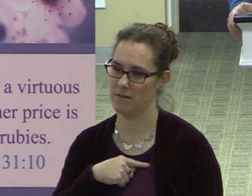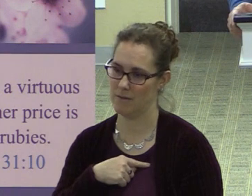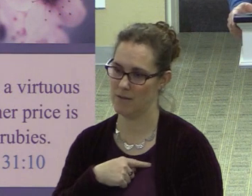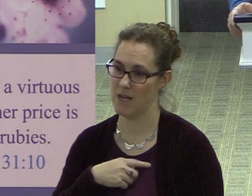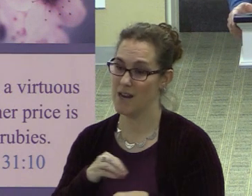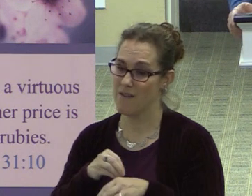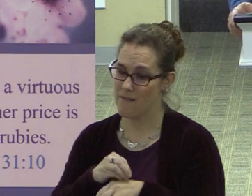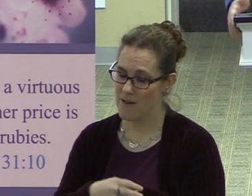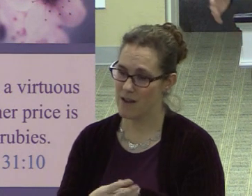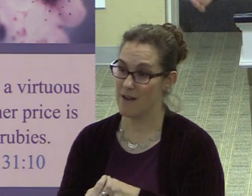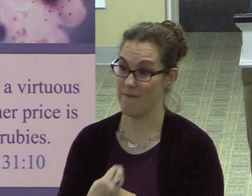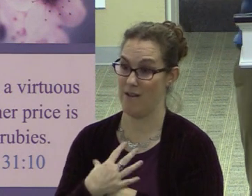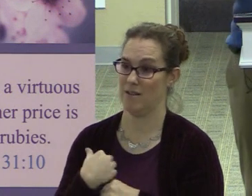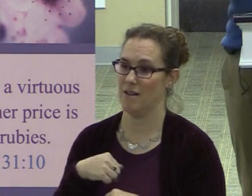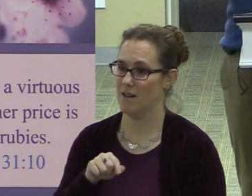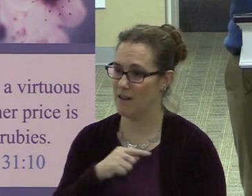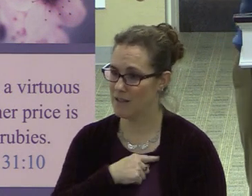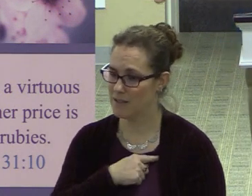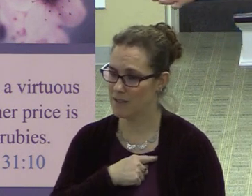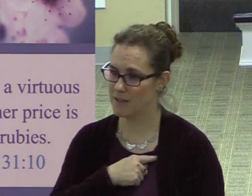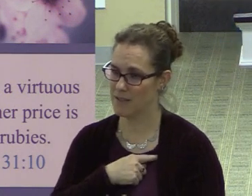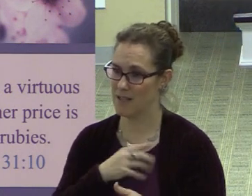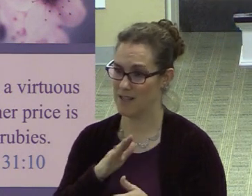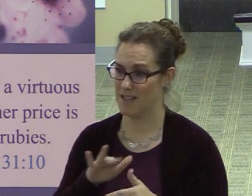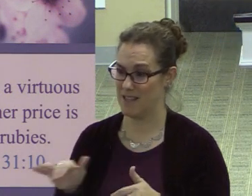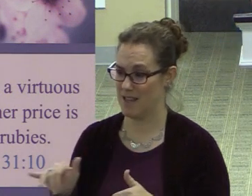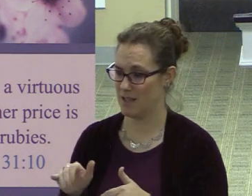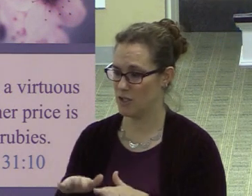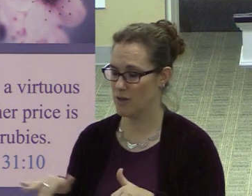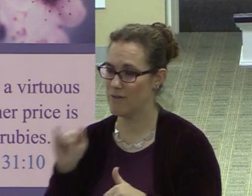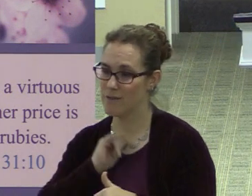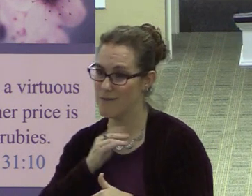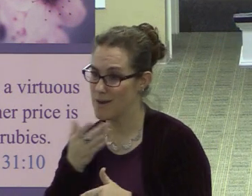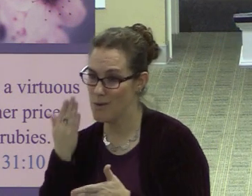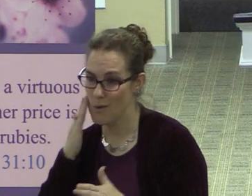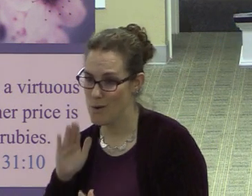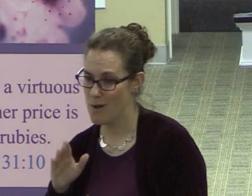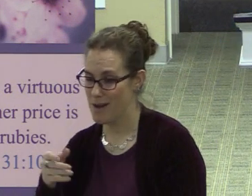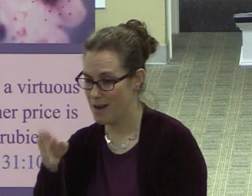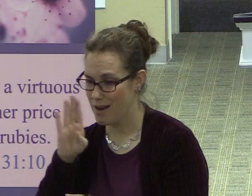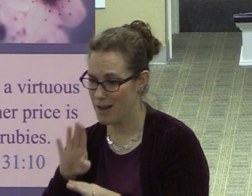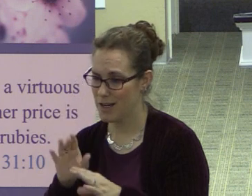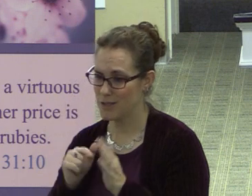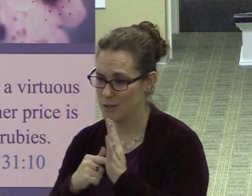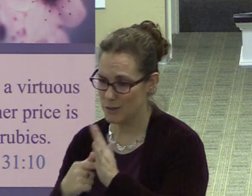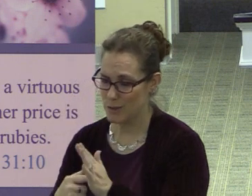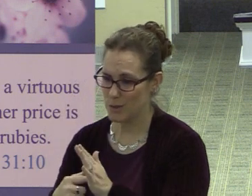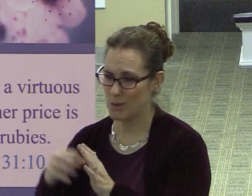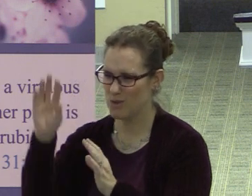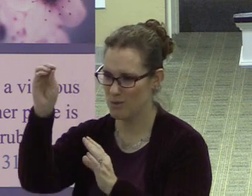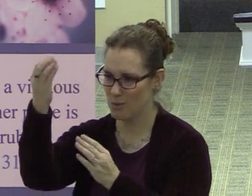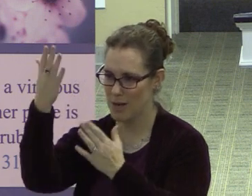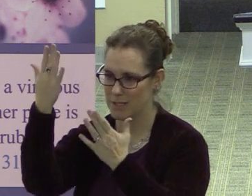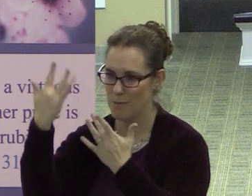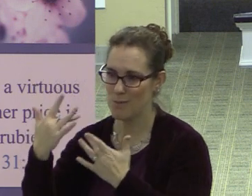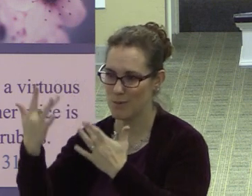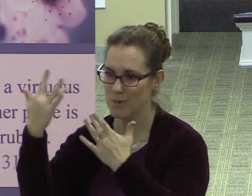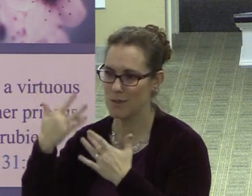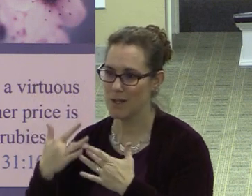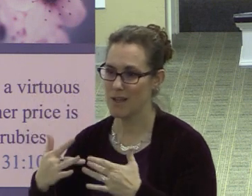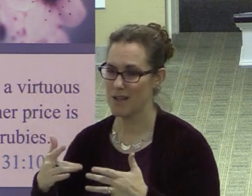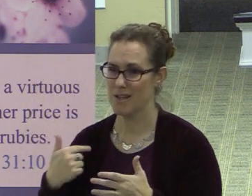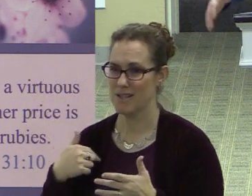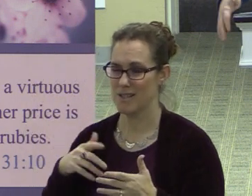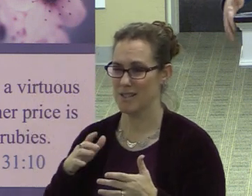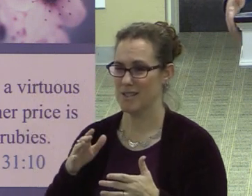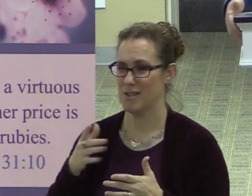us in ways just like the children of Israel. They don't even know. That's where God always shows us grace and mercy. There's times He knows, kind of like we talked about with Jonah. There's times we